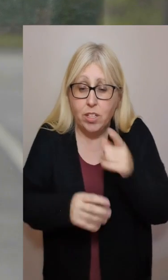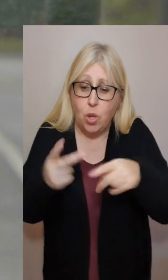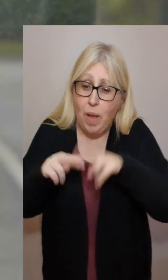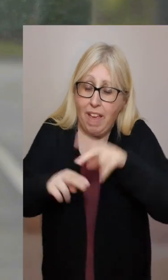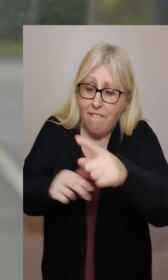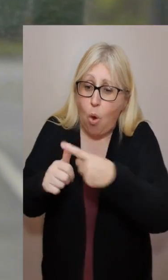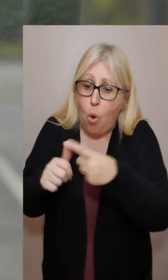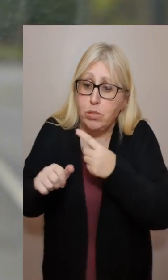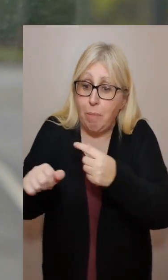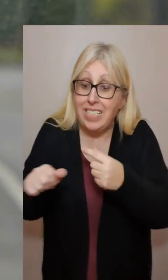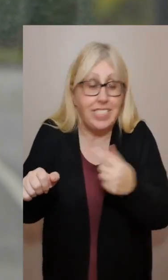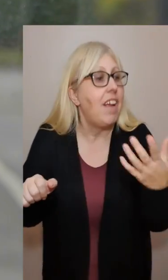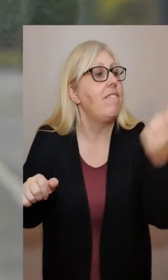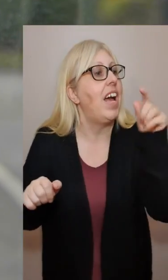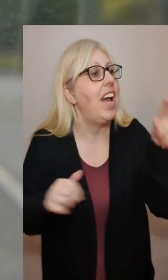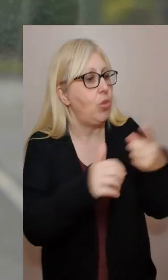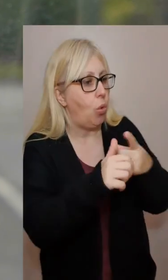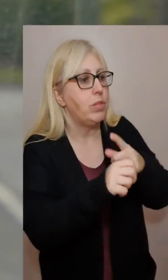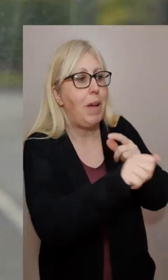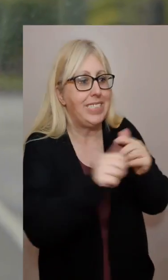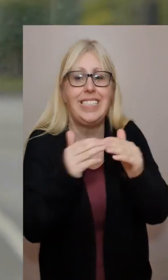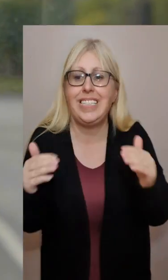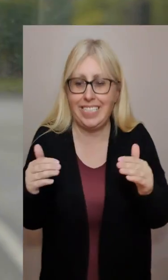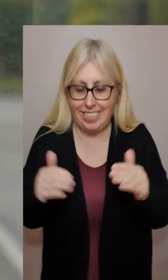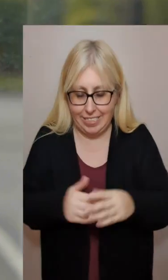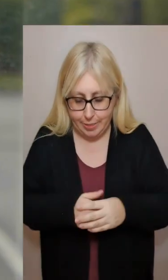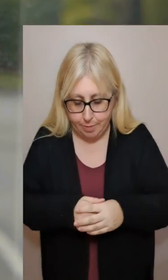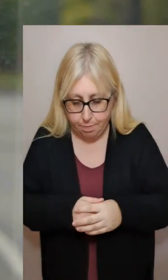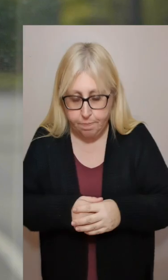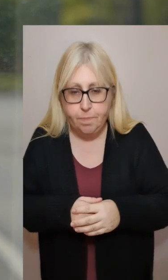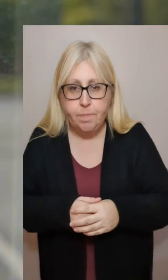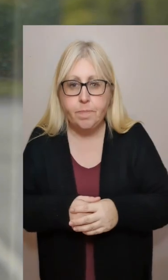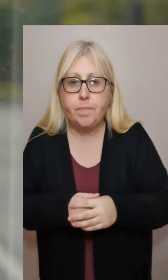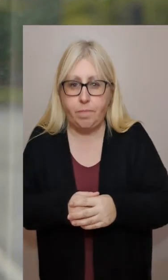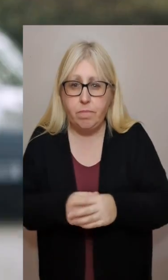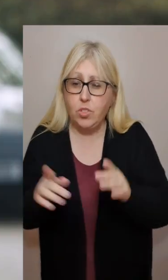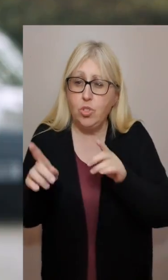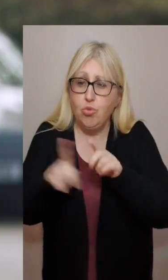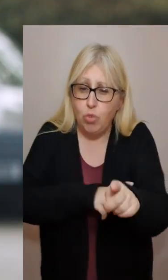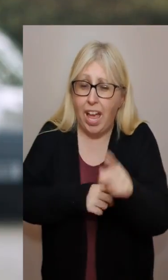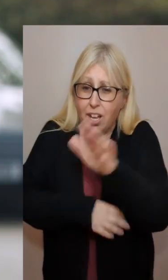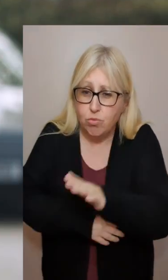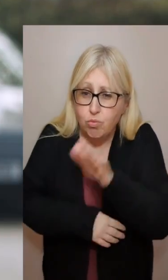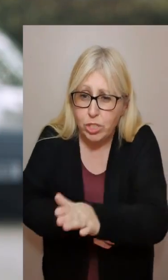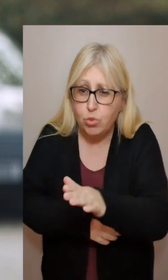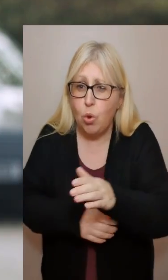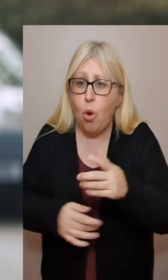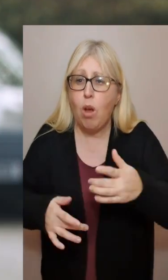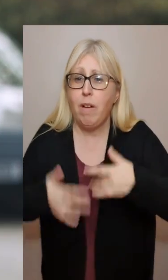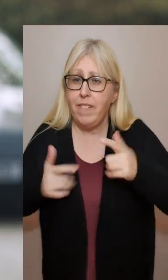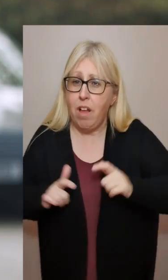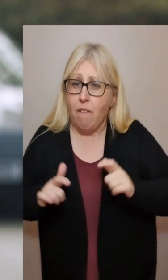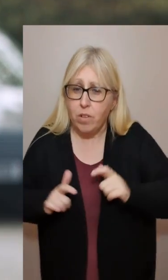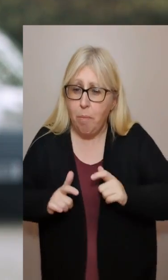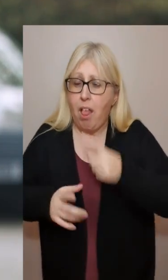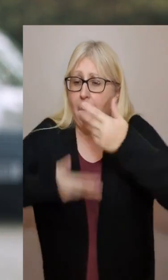automatic, we provide an automatic vehicle for them. And then we try and put them at ease as much as we can. We explain all the assessment